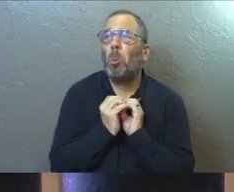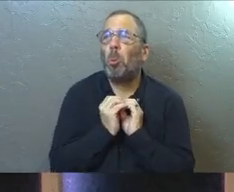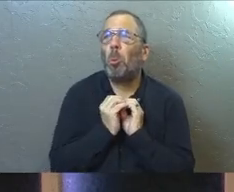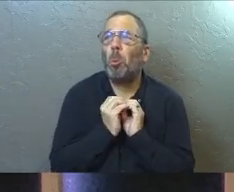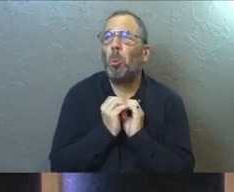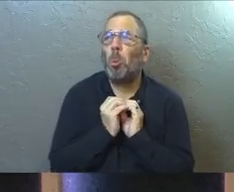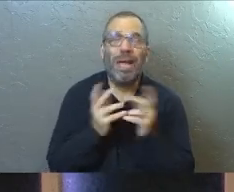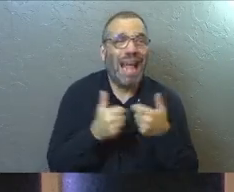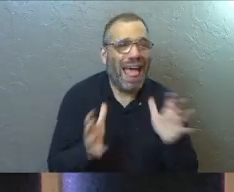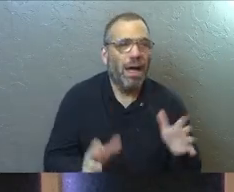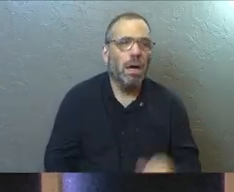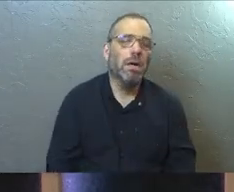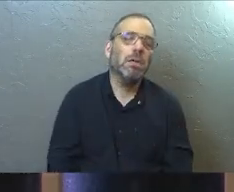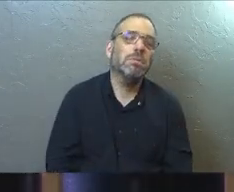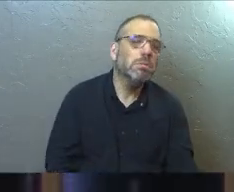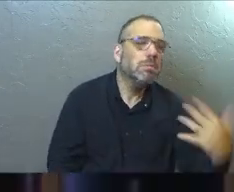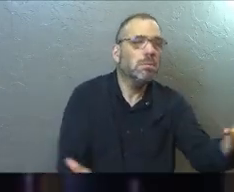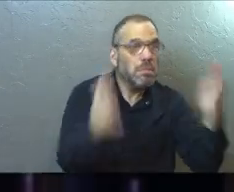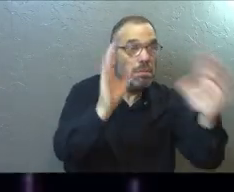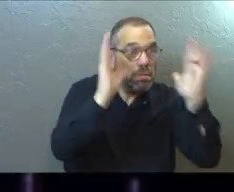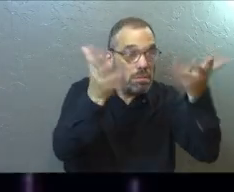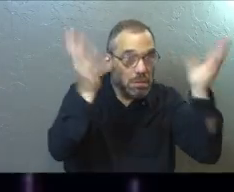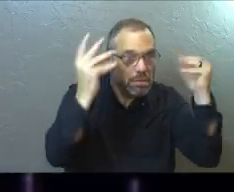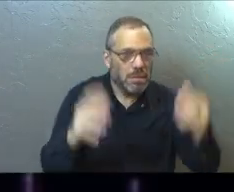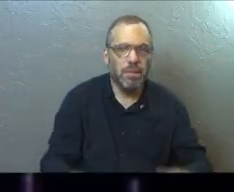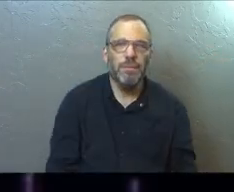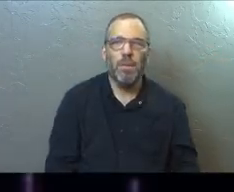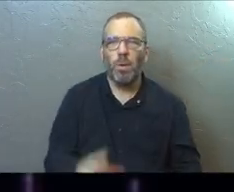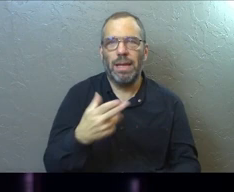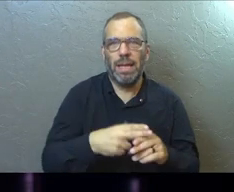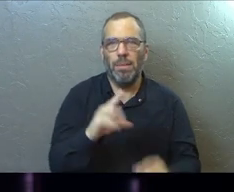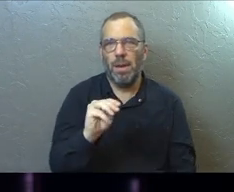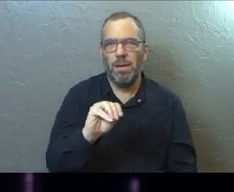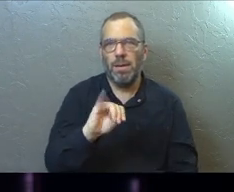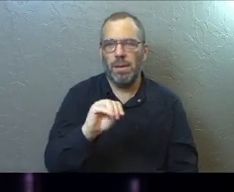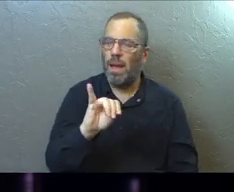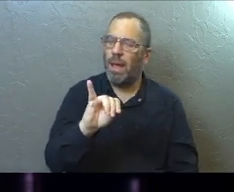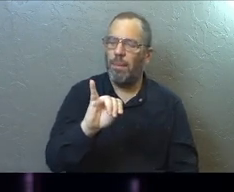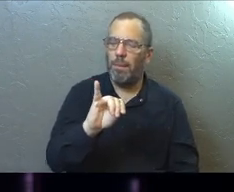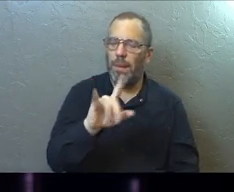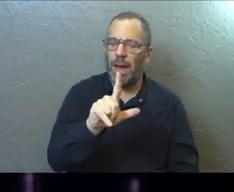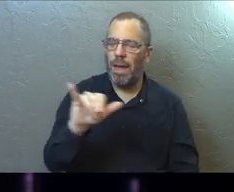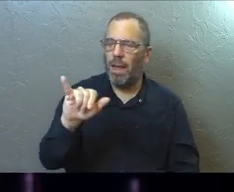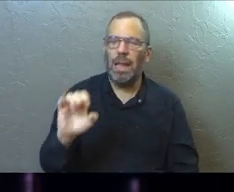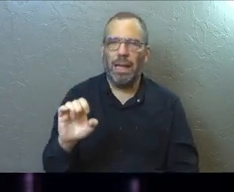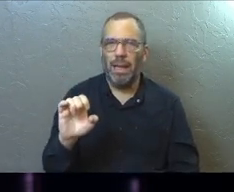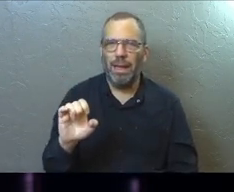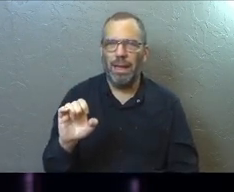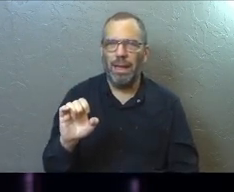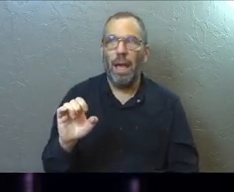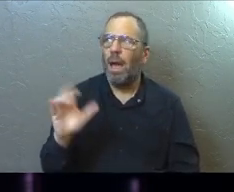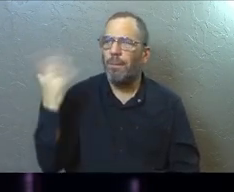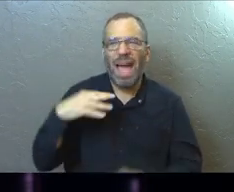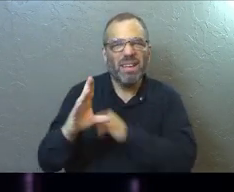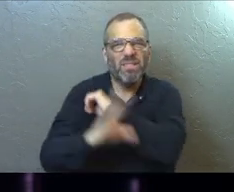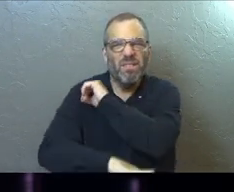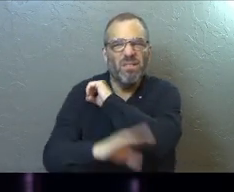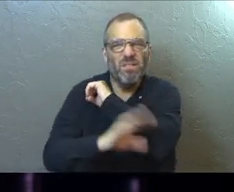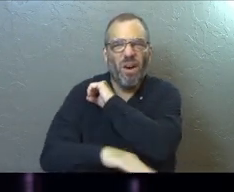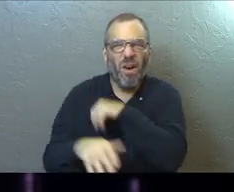I'll just lose control of the room. So it's Millie, her is her name, and back in the